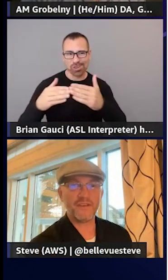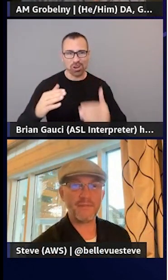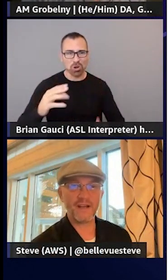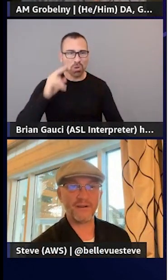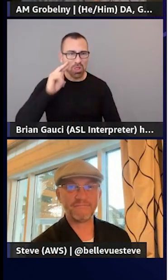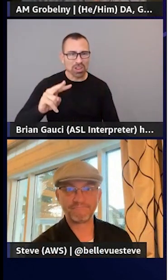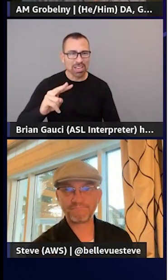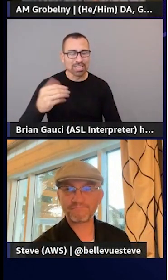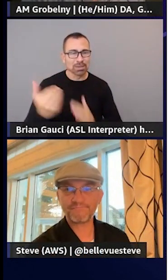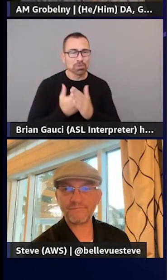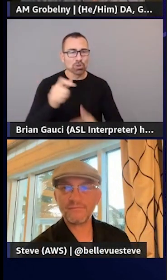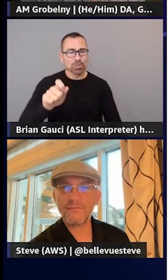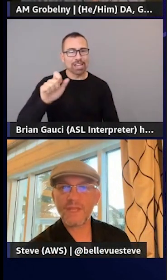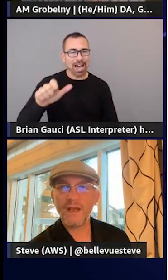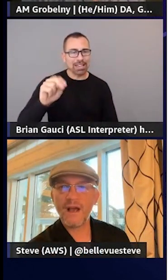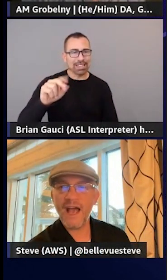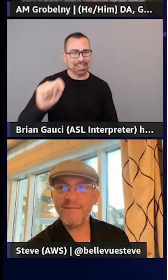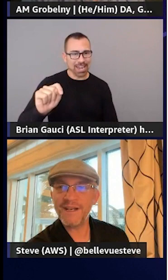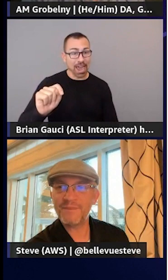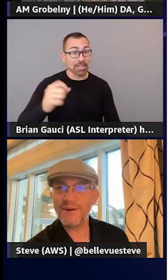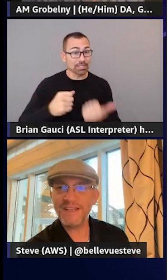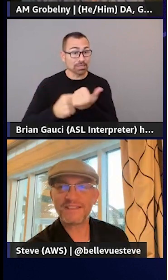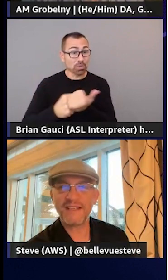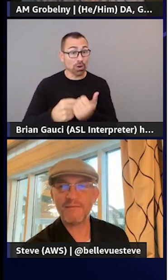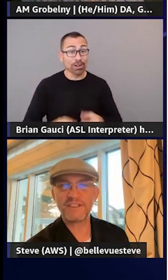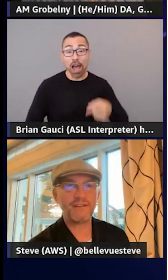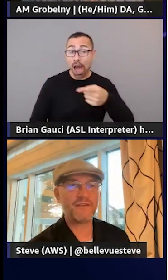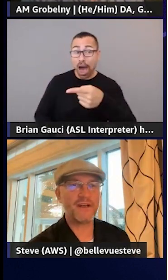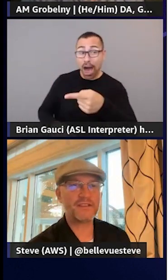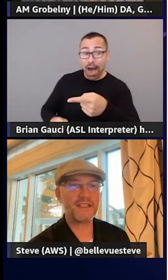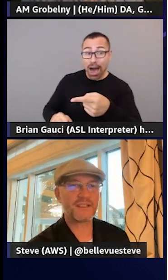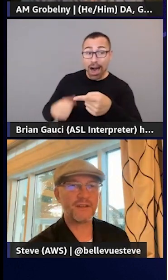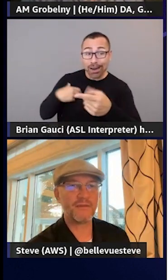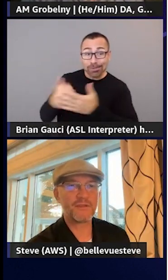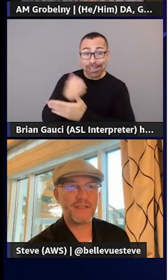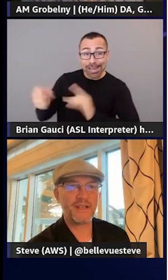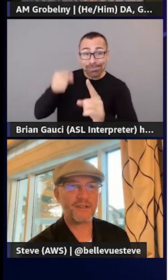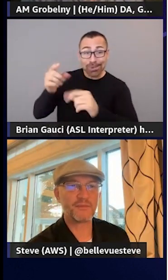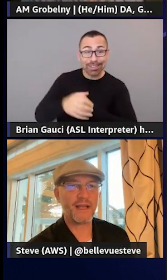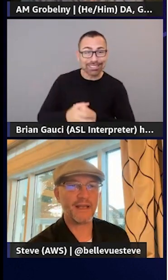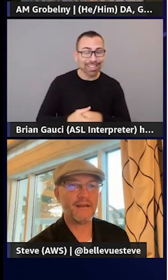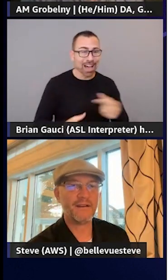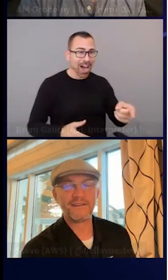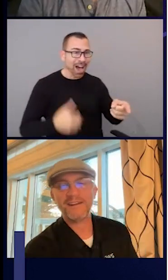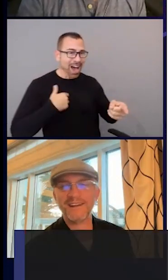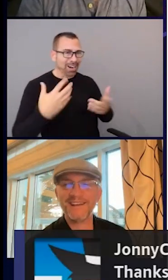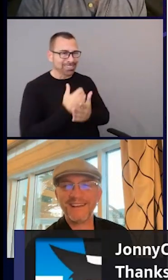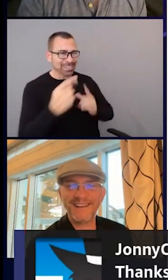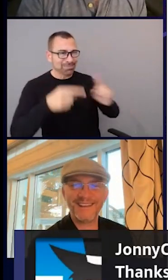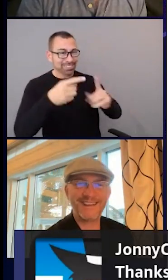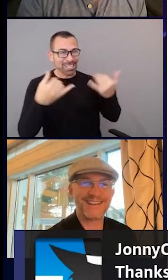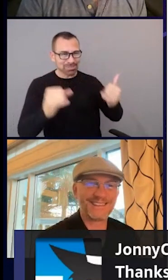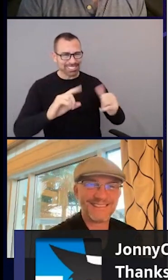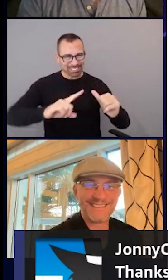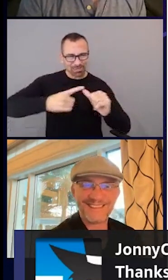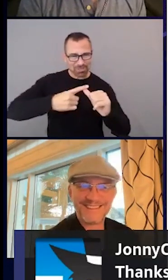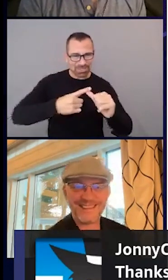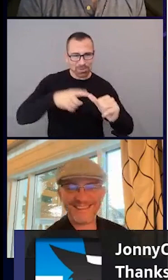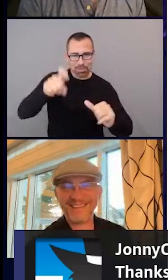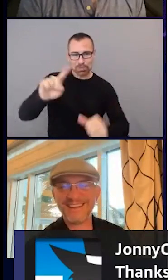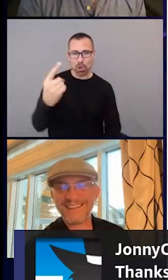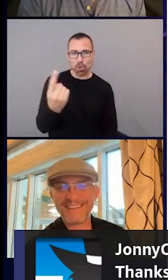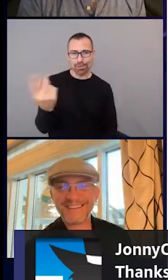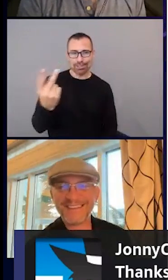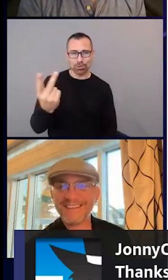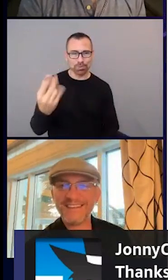got points. Hey, we got points, and we're still first. That's good. We must be the only ones playing. We're always first.